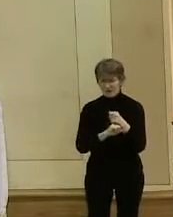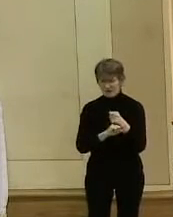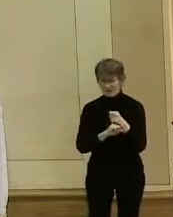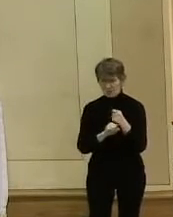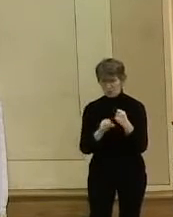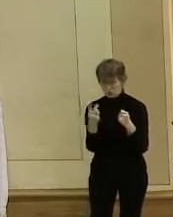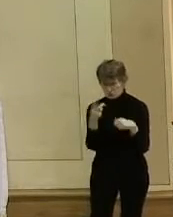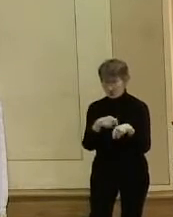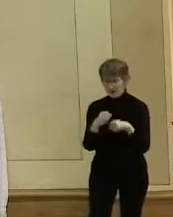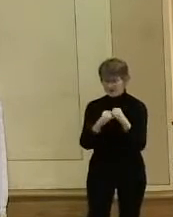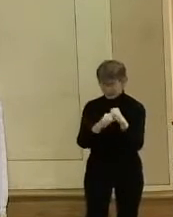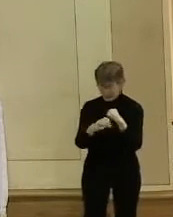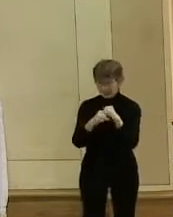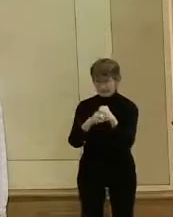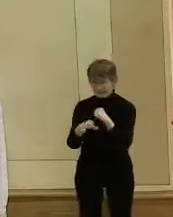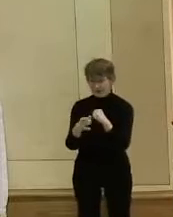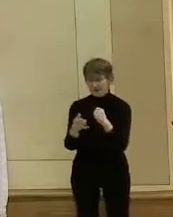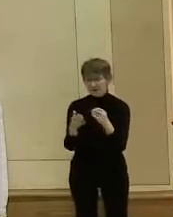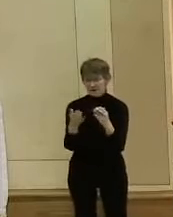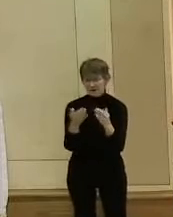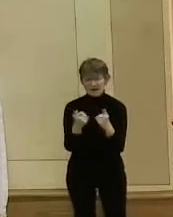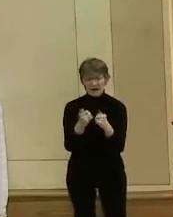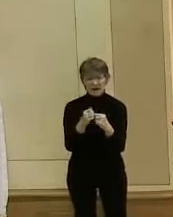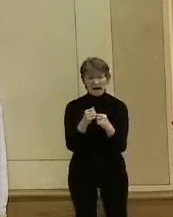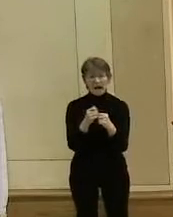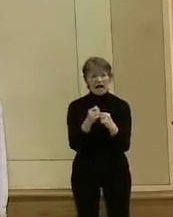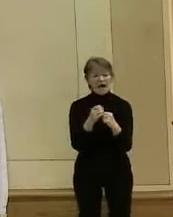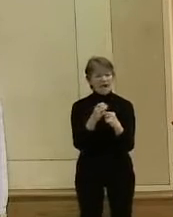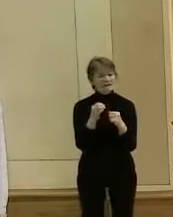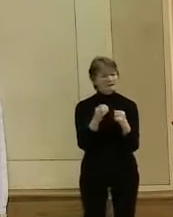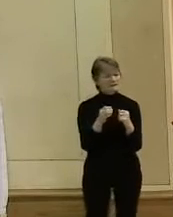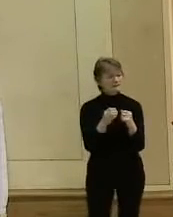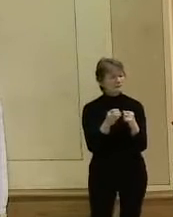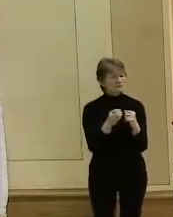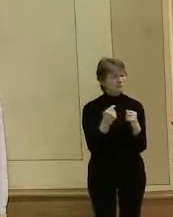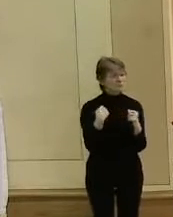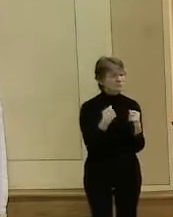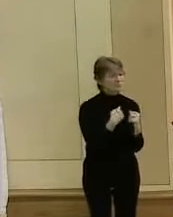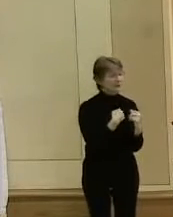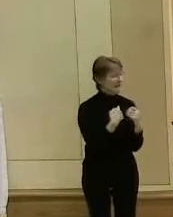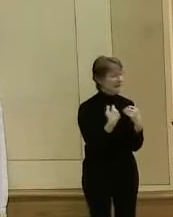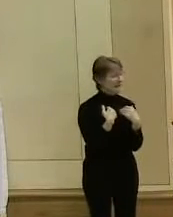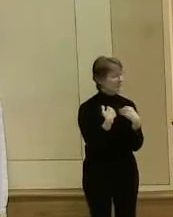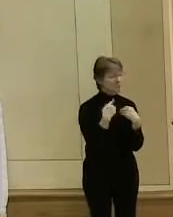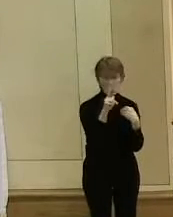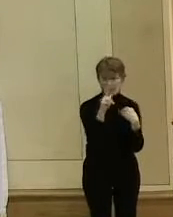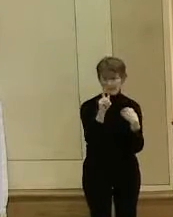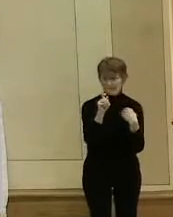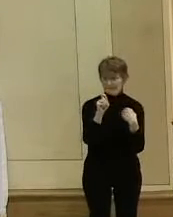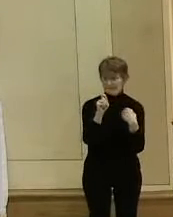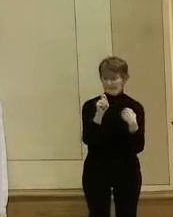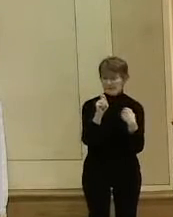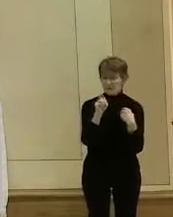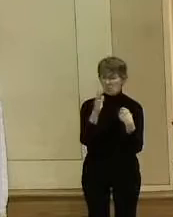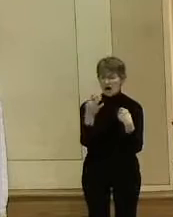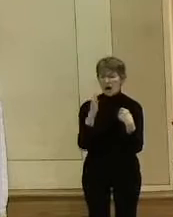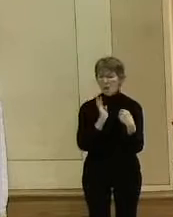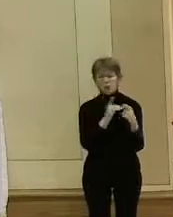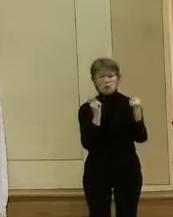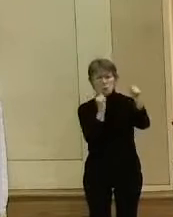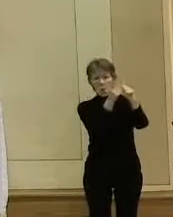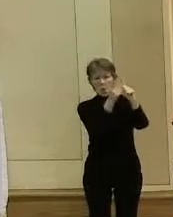campaign. And in the second capital campaign, we had $1.5 million that we